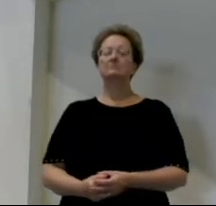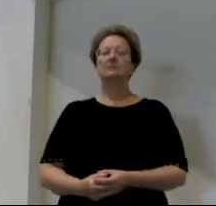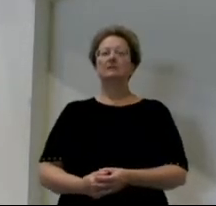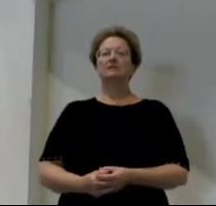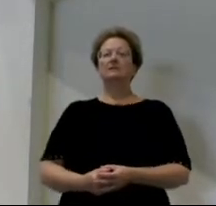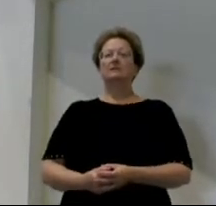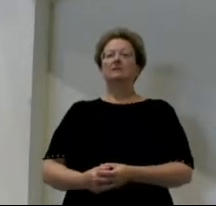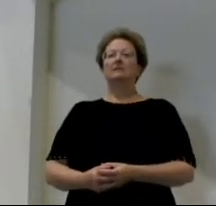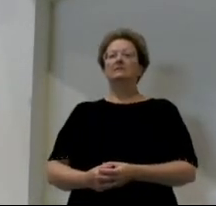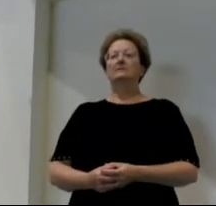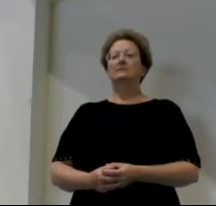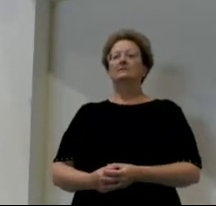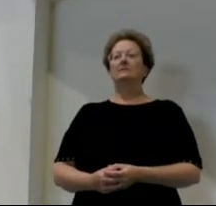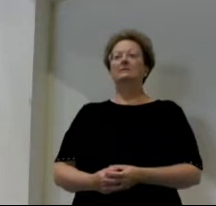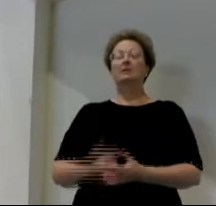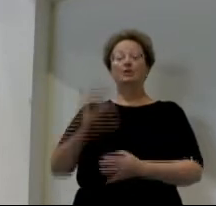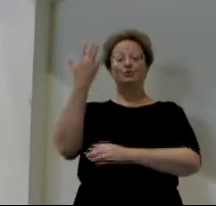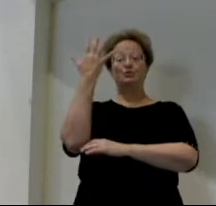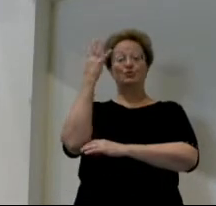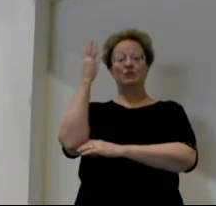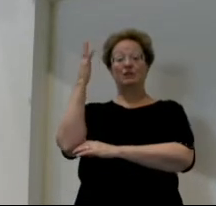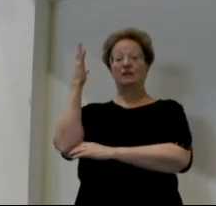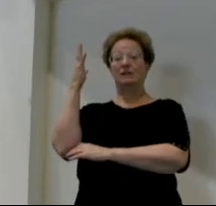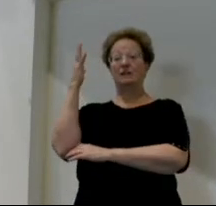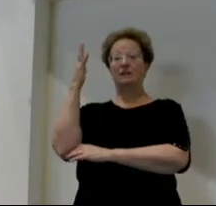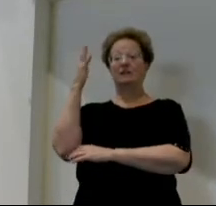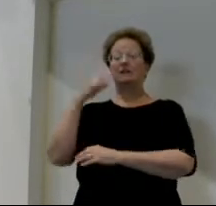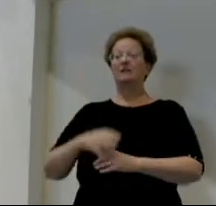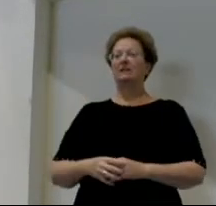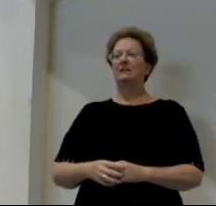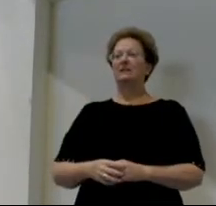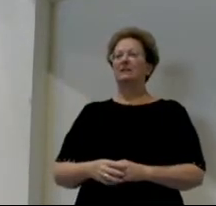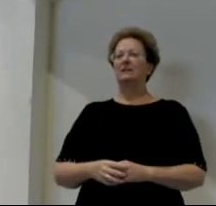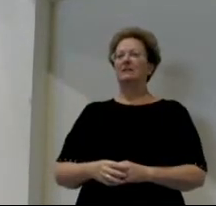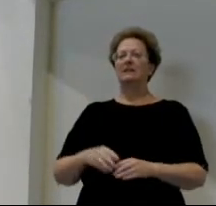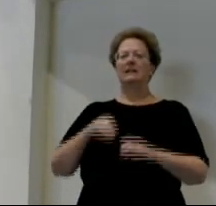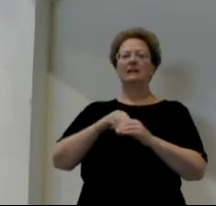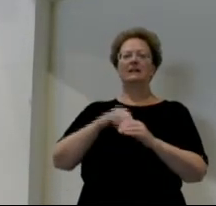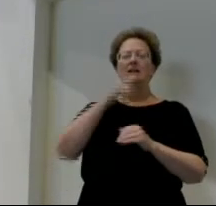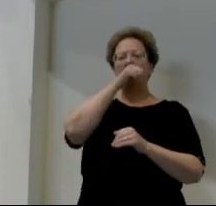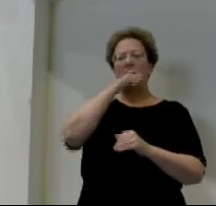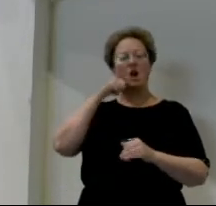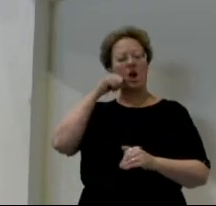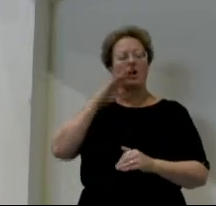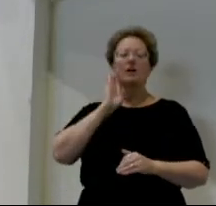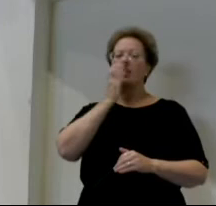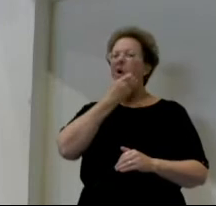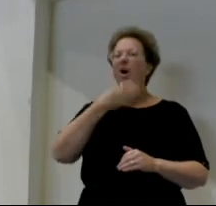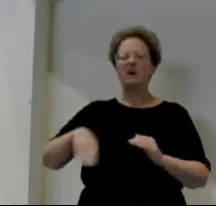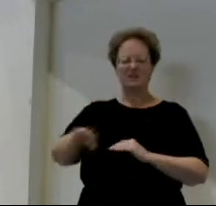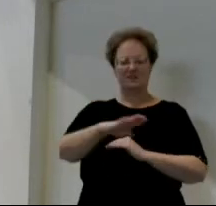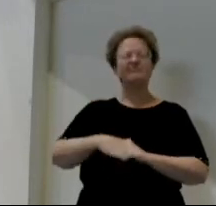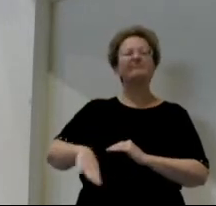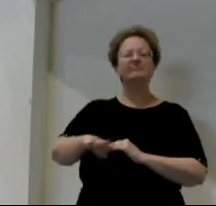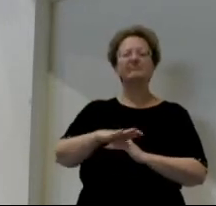See, God put that tree in the middle of the garden. I don't know, have you ever wondered, why would God do that? It was an opportunity for Adam and Eve to worship